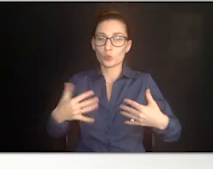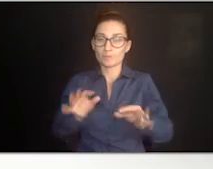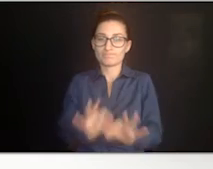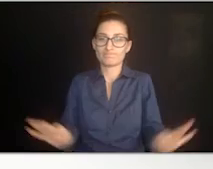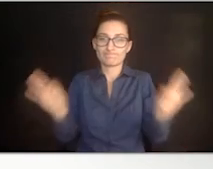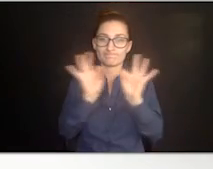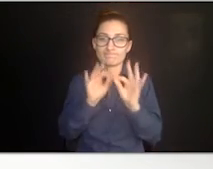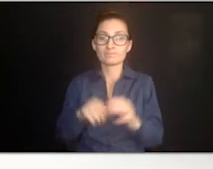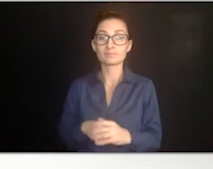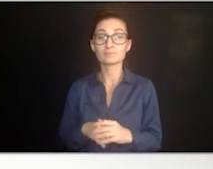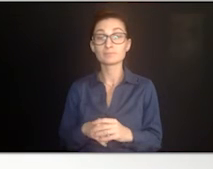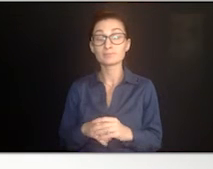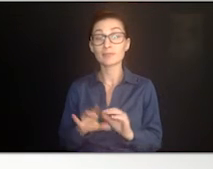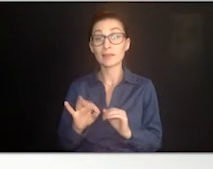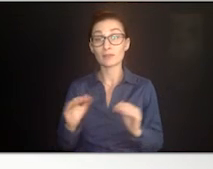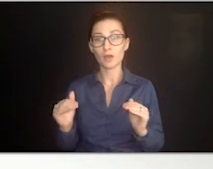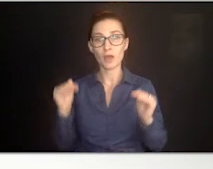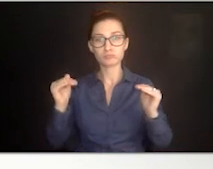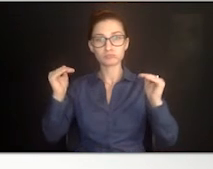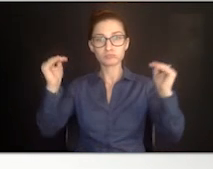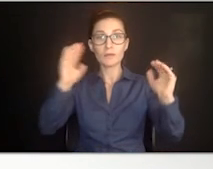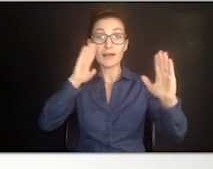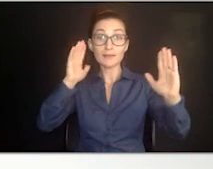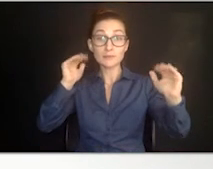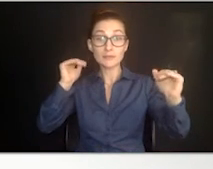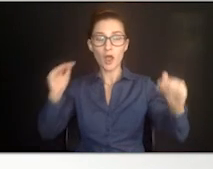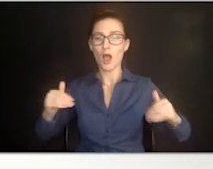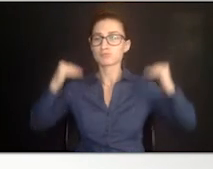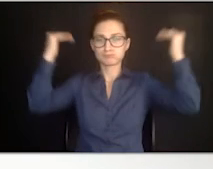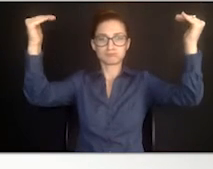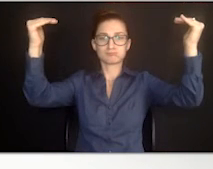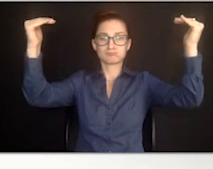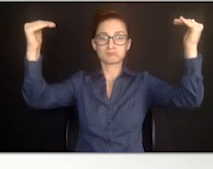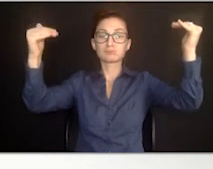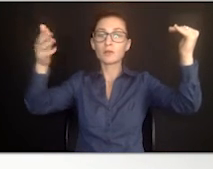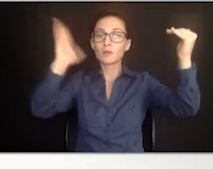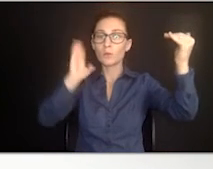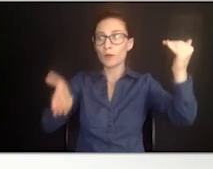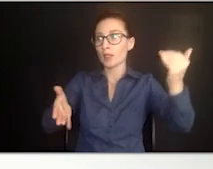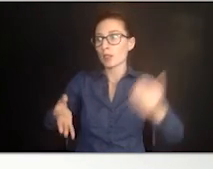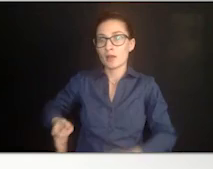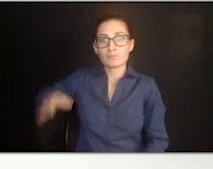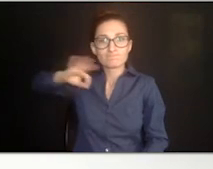The higher expectations you have for them, the better off they're going to be.